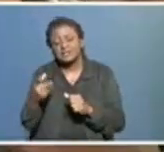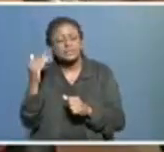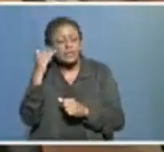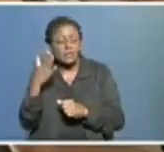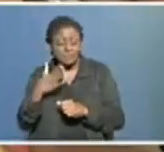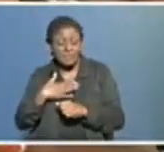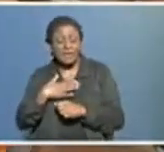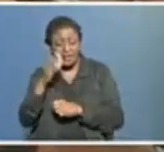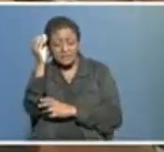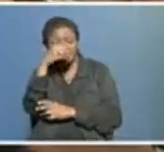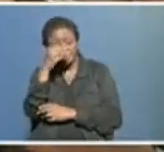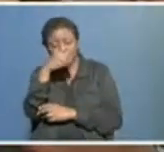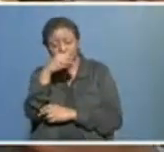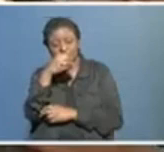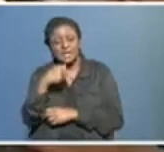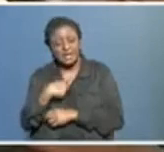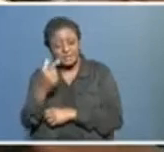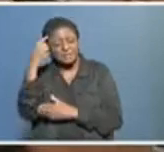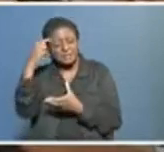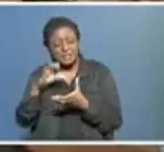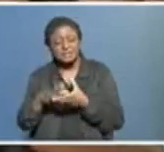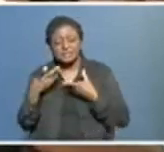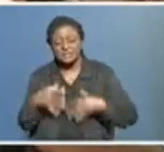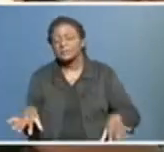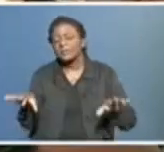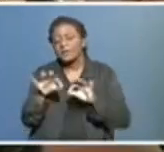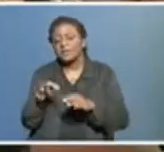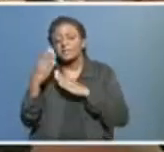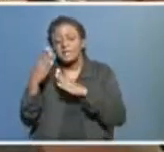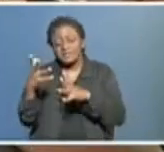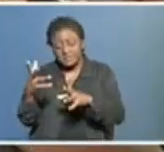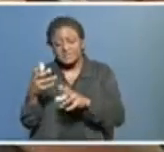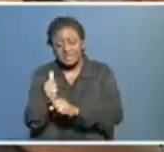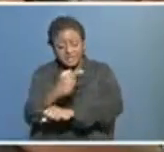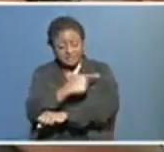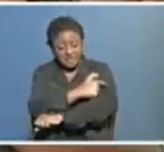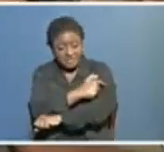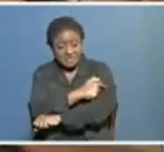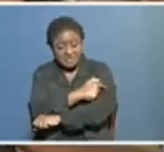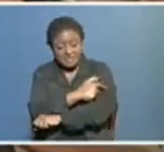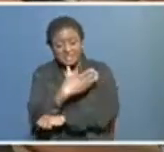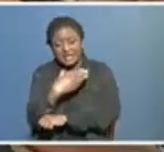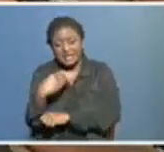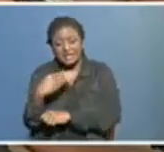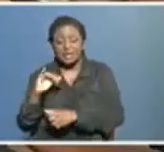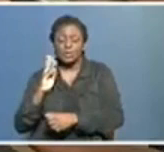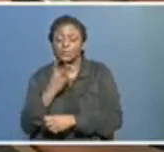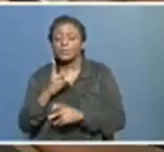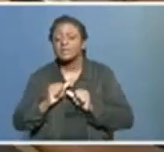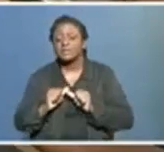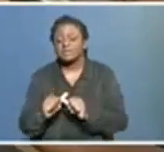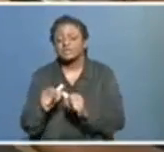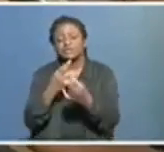my views. I believe it's important that Bahamians get vaccinated and that we continue